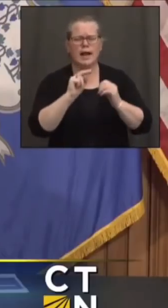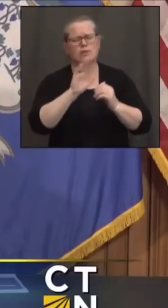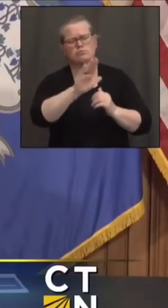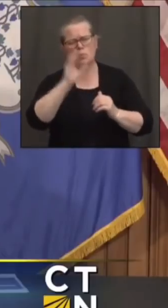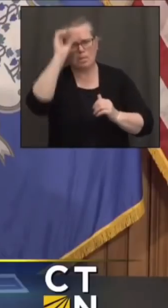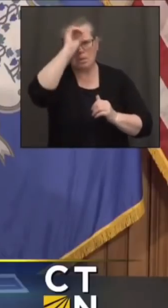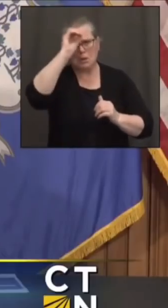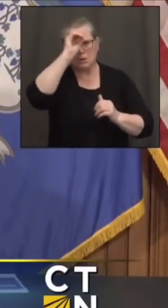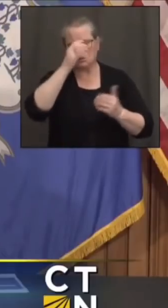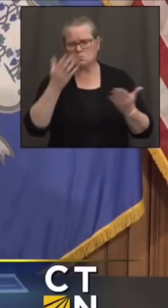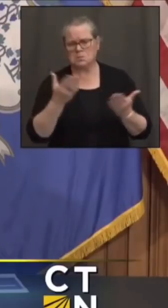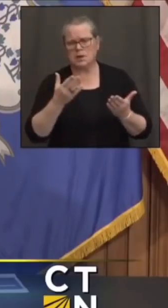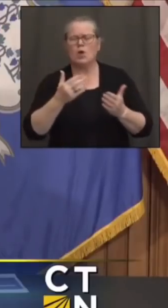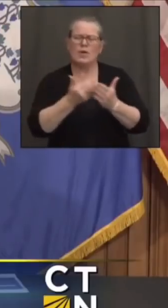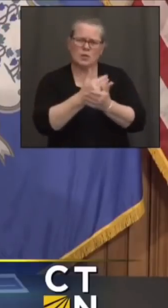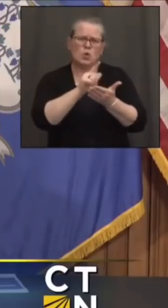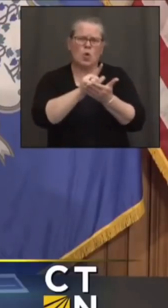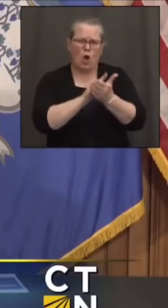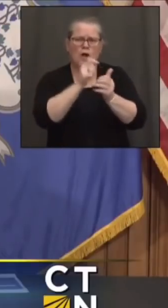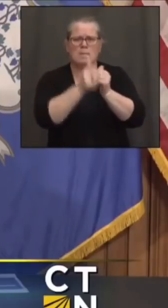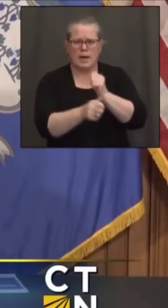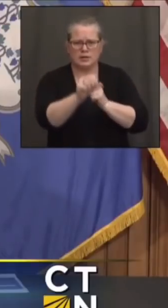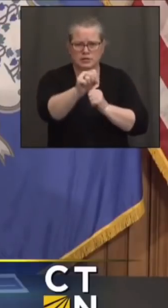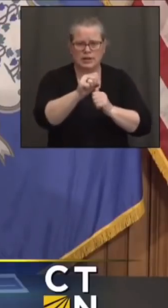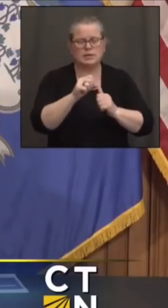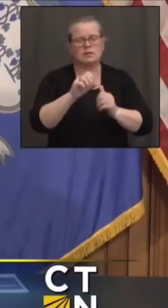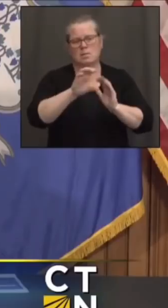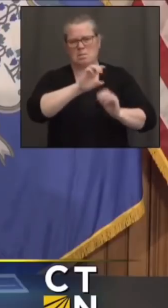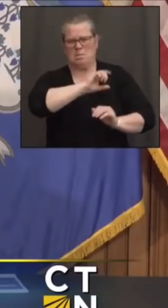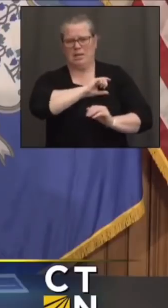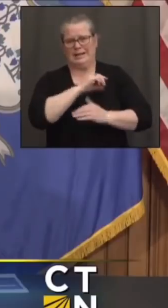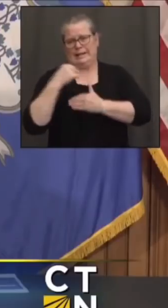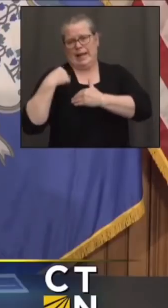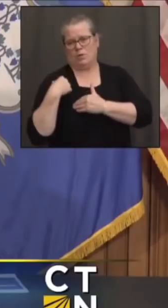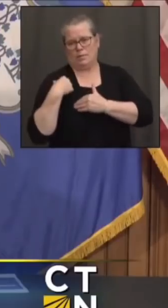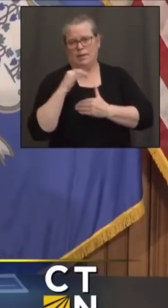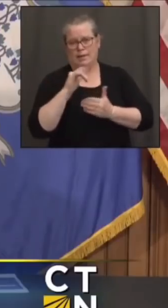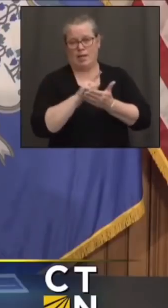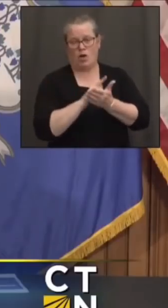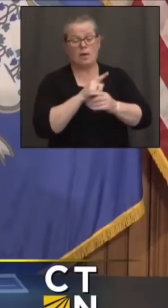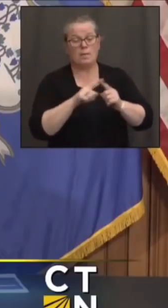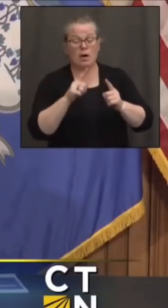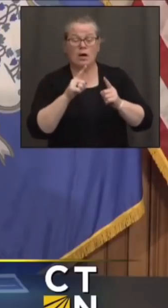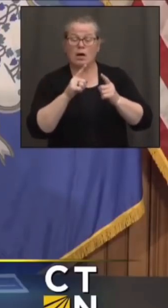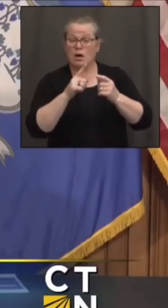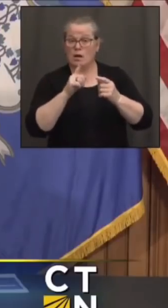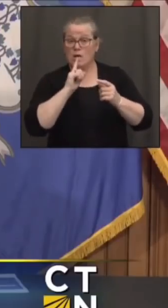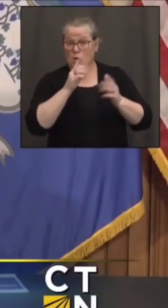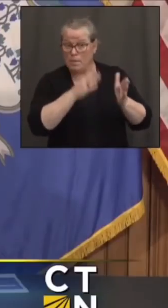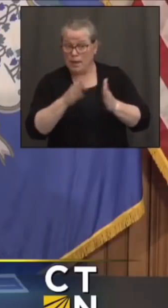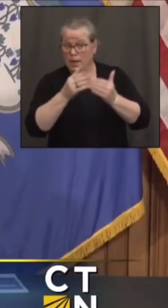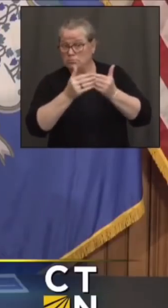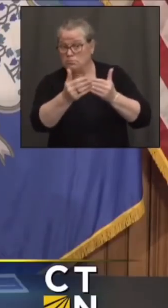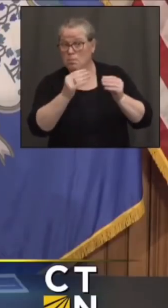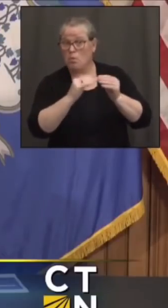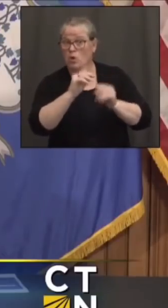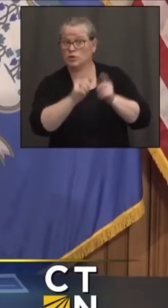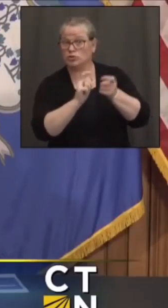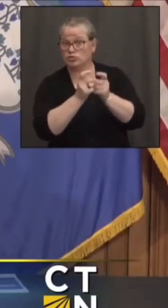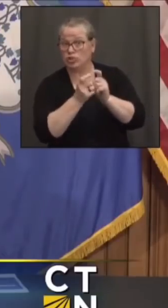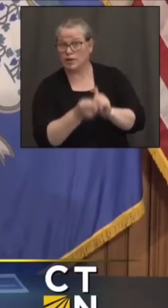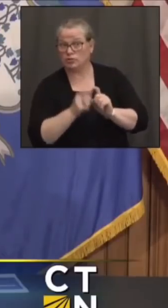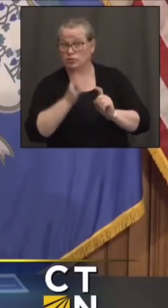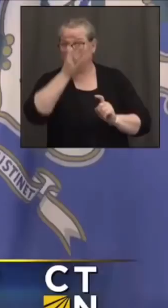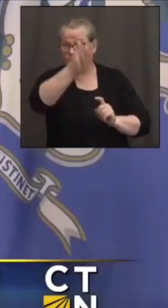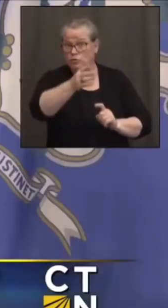have we made significant changes, and are we on the path to making more changes, I guess is my question. Well, we certainly made